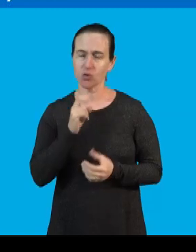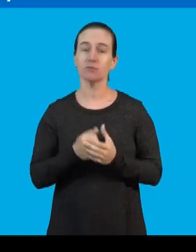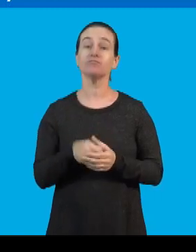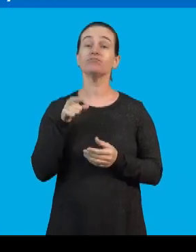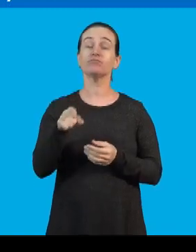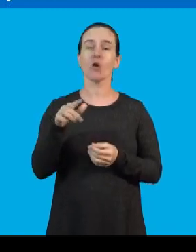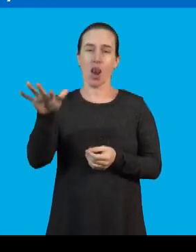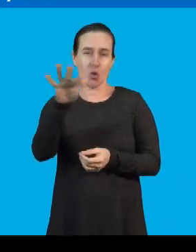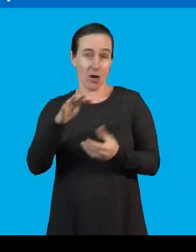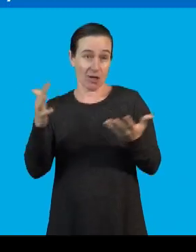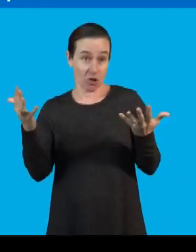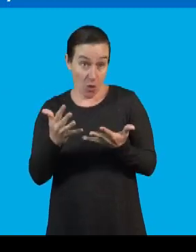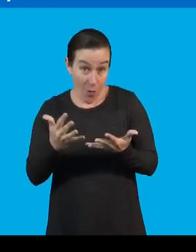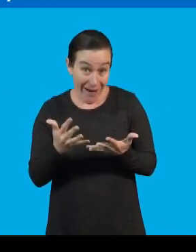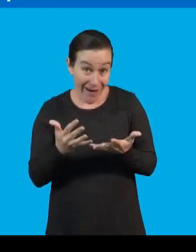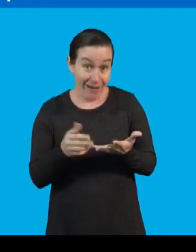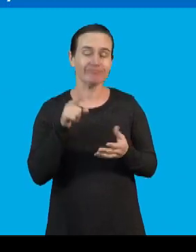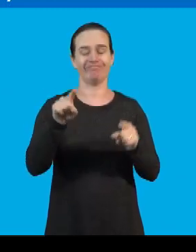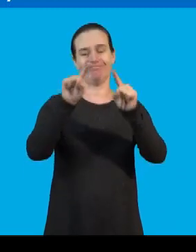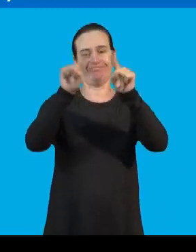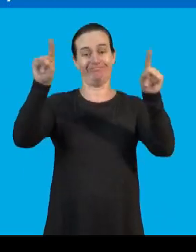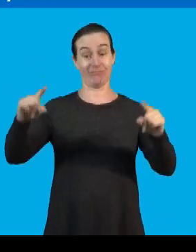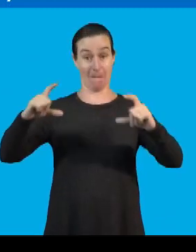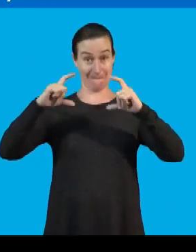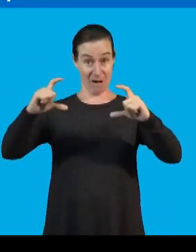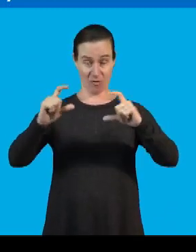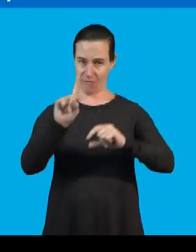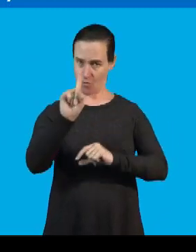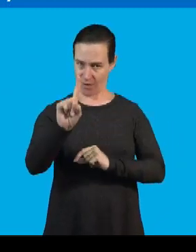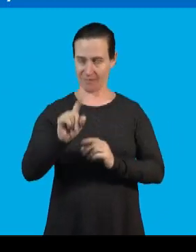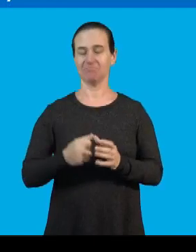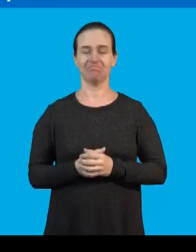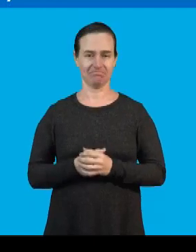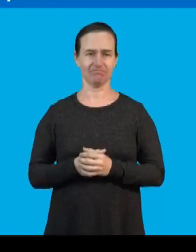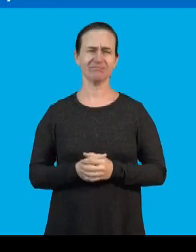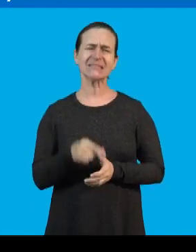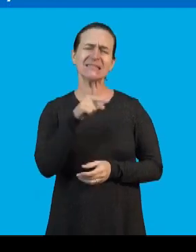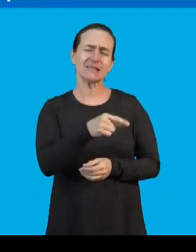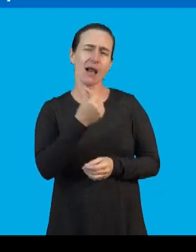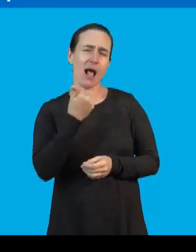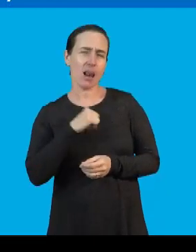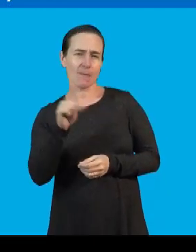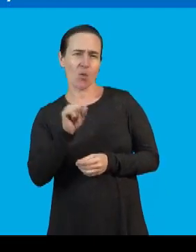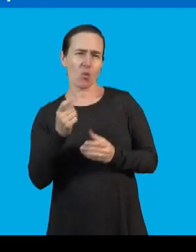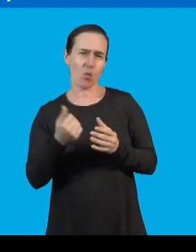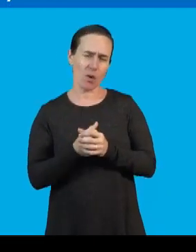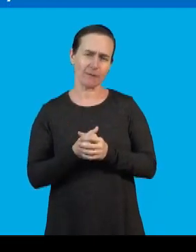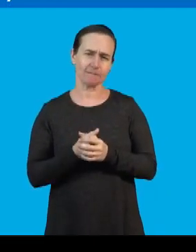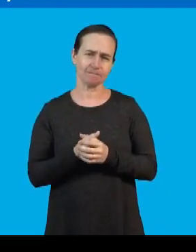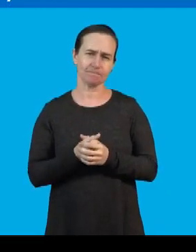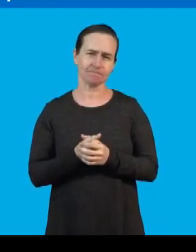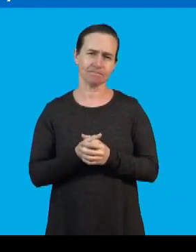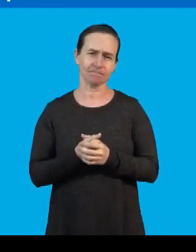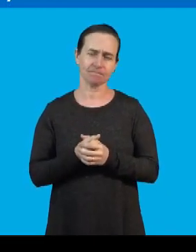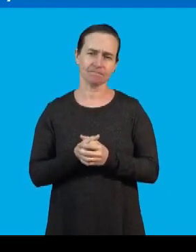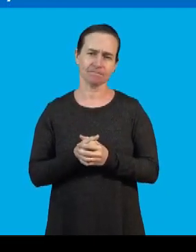to write it in your own words. Are they giving us a location? They are giving us a location. Paragraph 1 again, all right? But